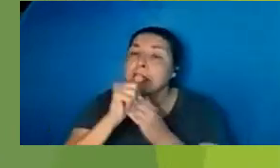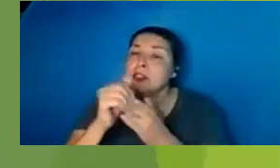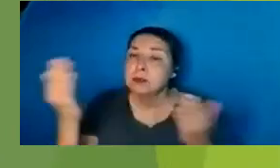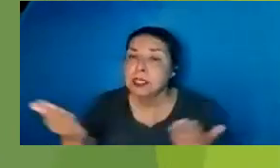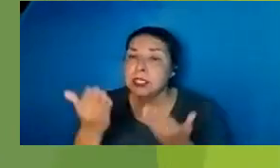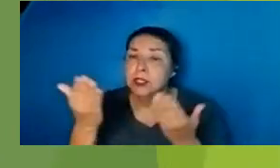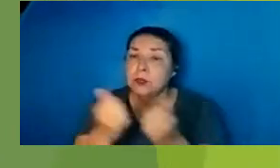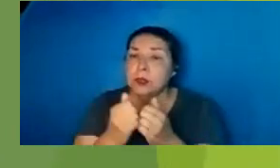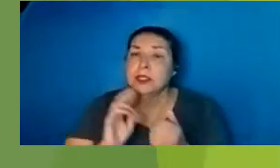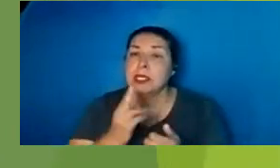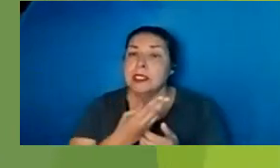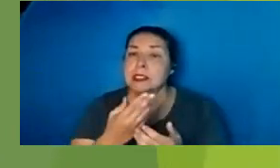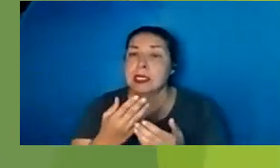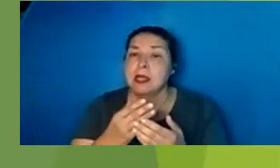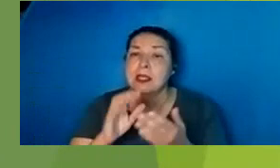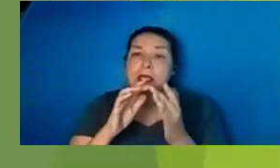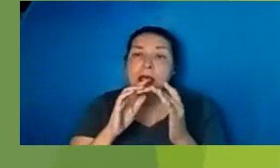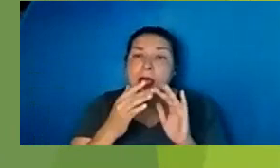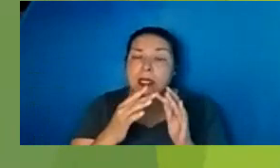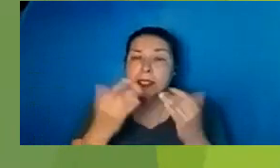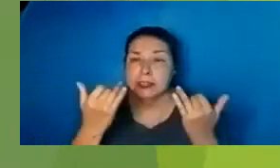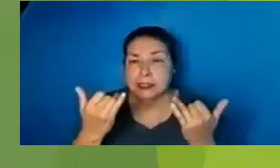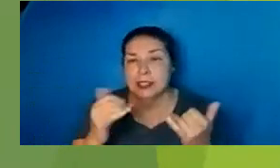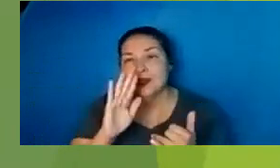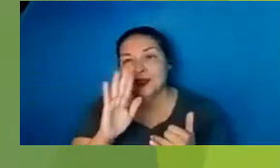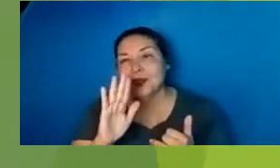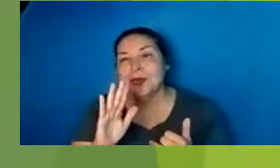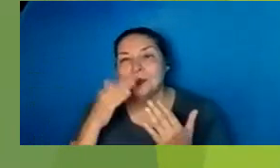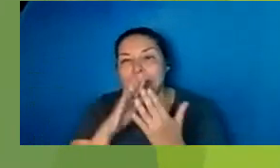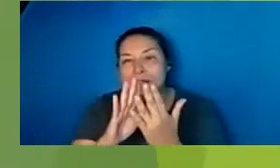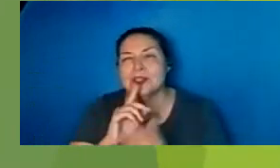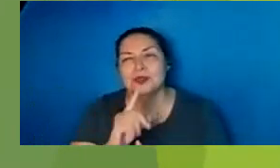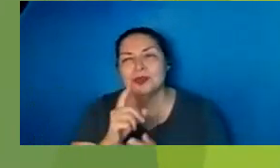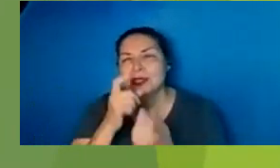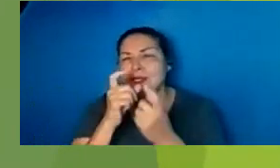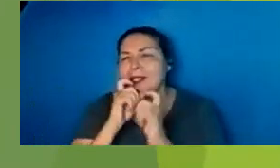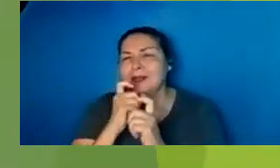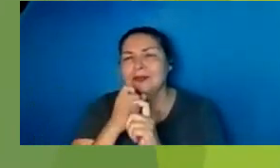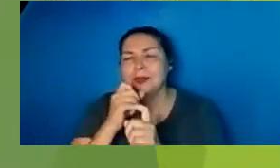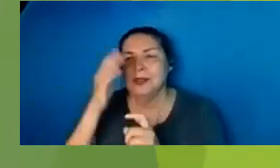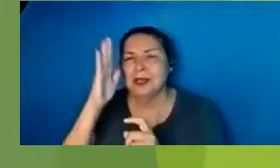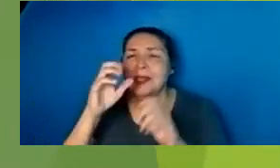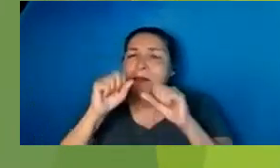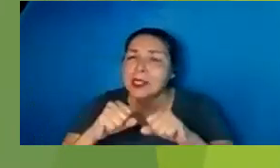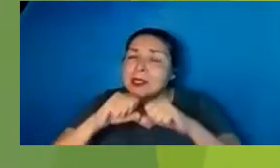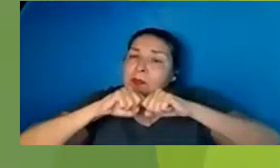online service today. Your presence is truly a gift from God and may he bless our worship time together.